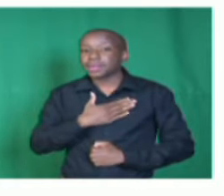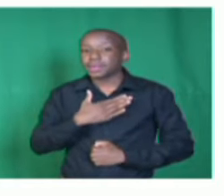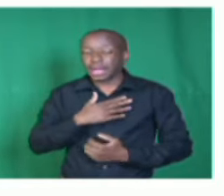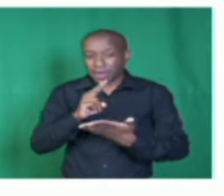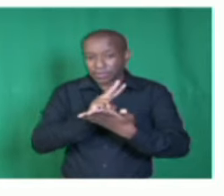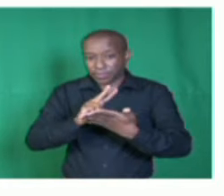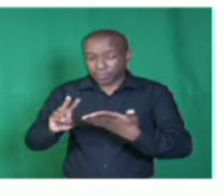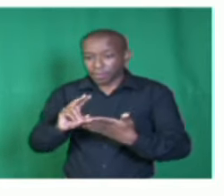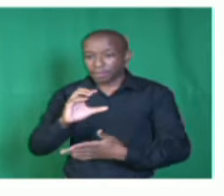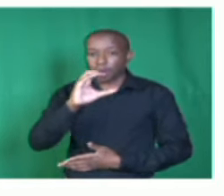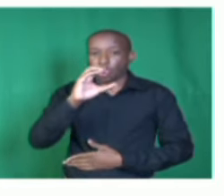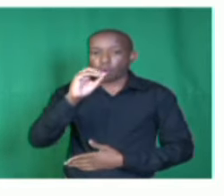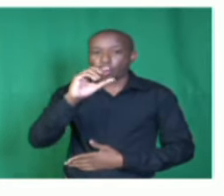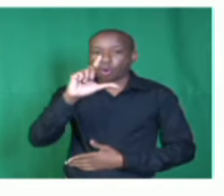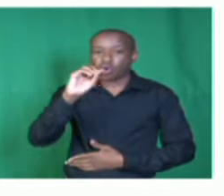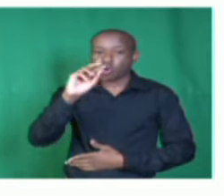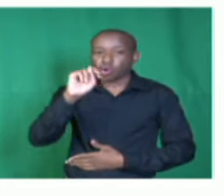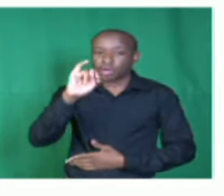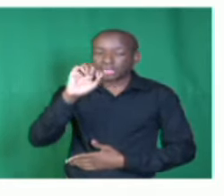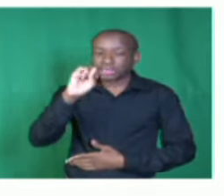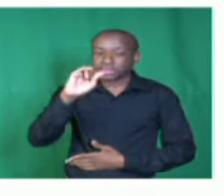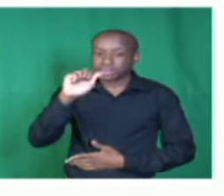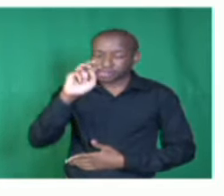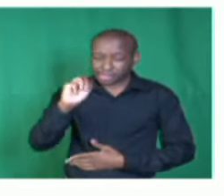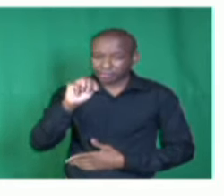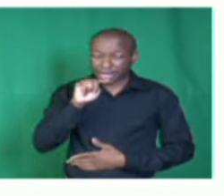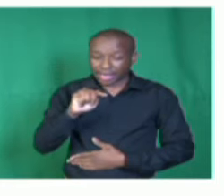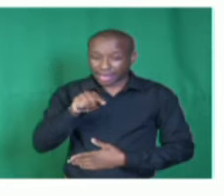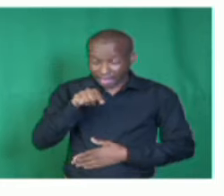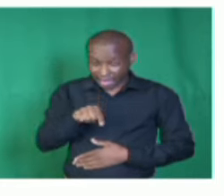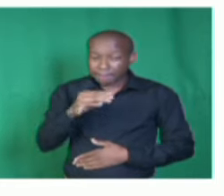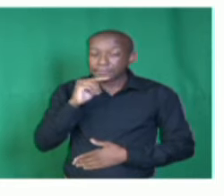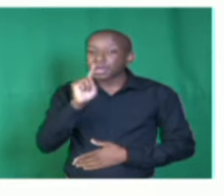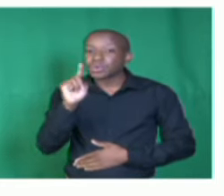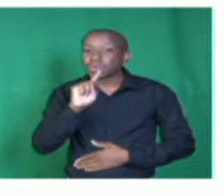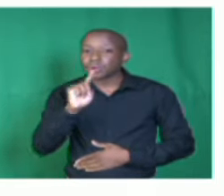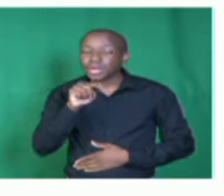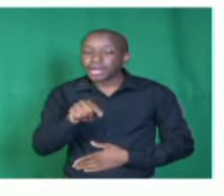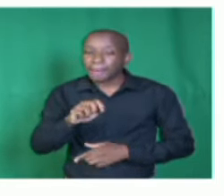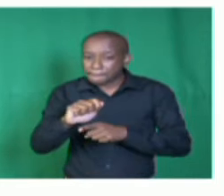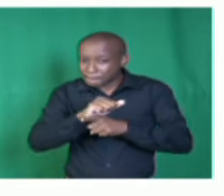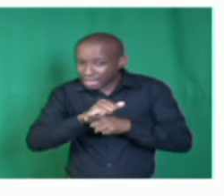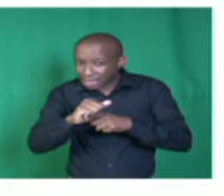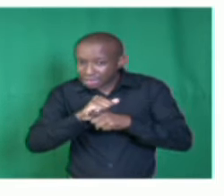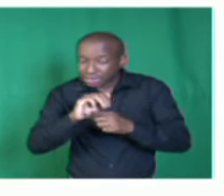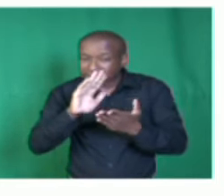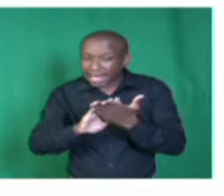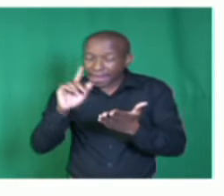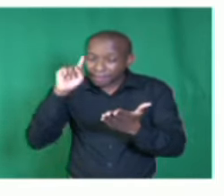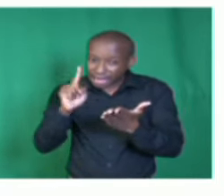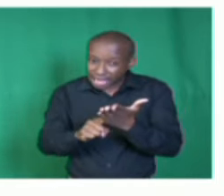read here. Colonialism. These are practices and beliefs of a country. Practices and beliefs of a country.